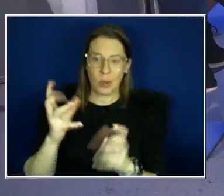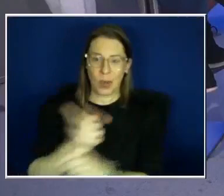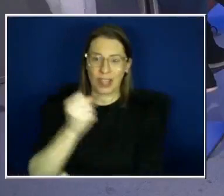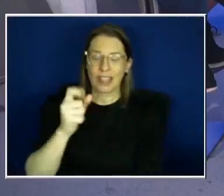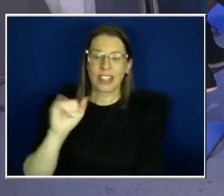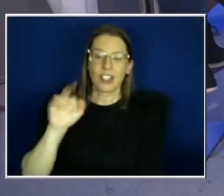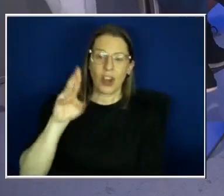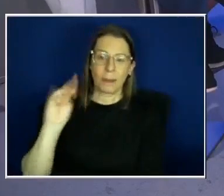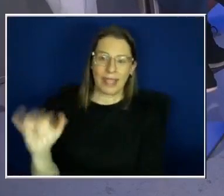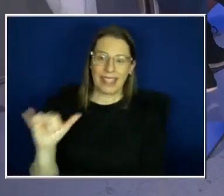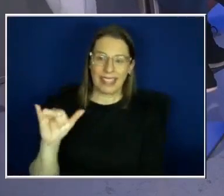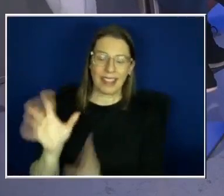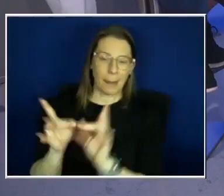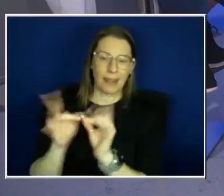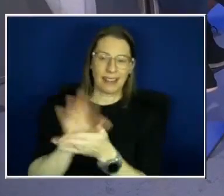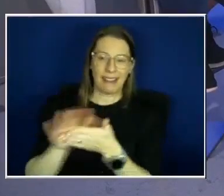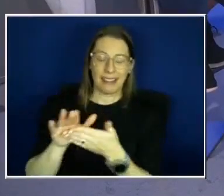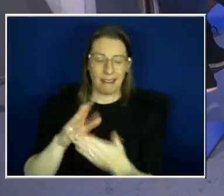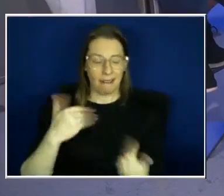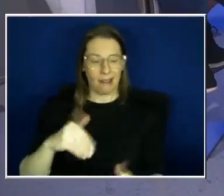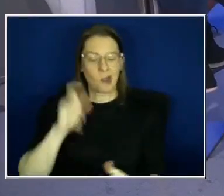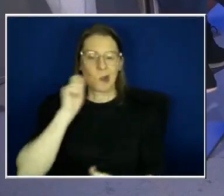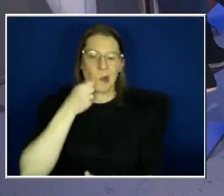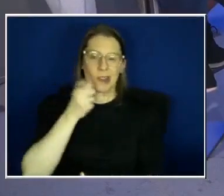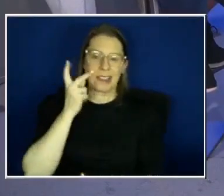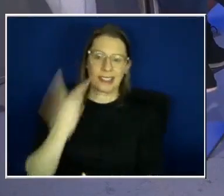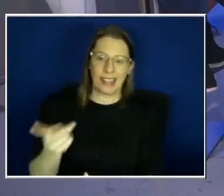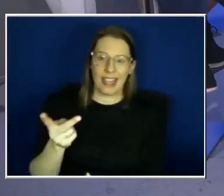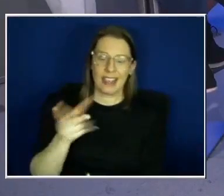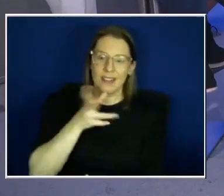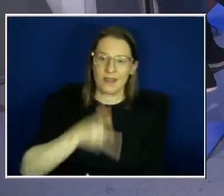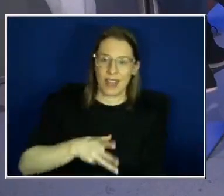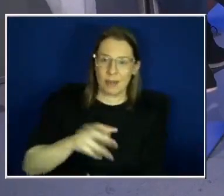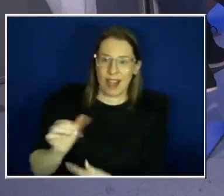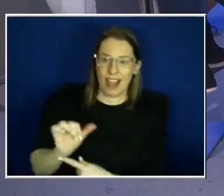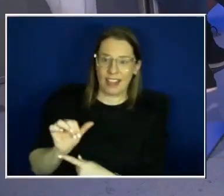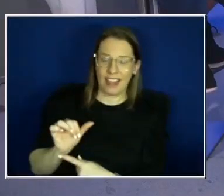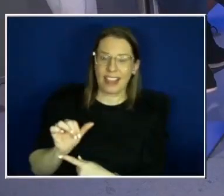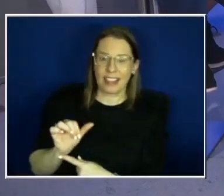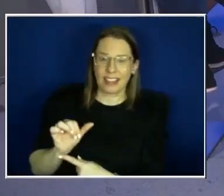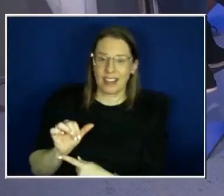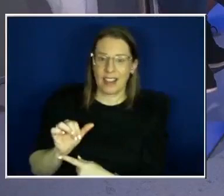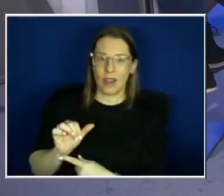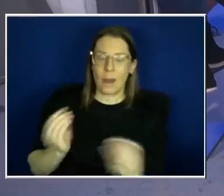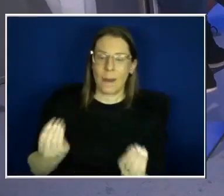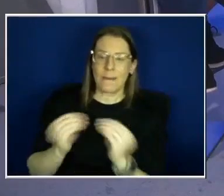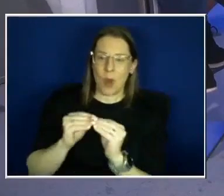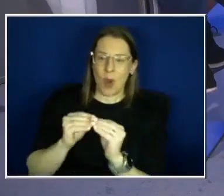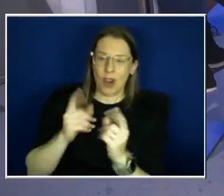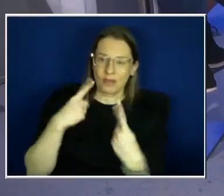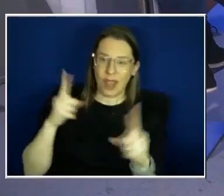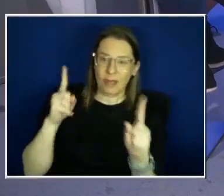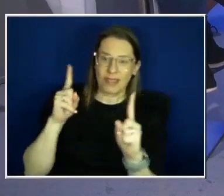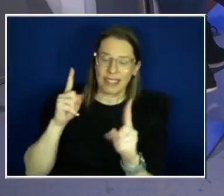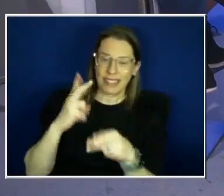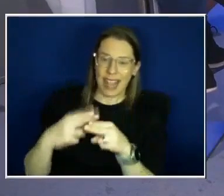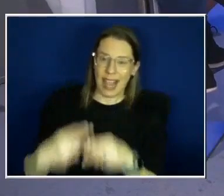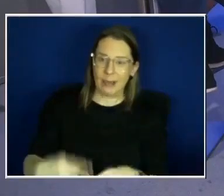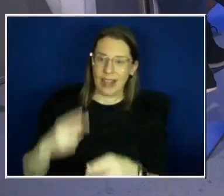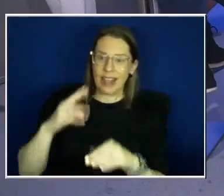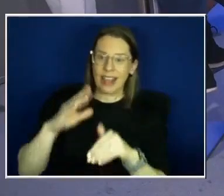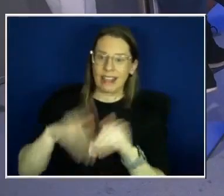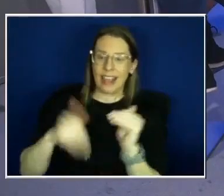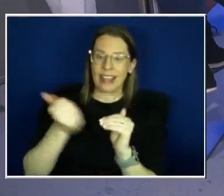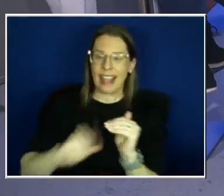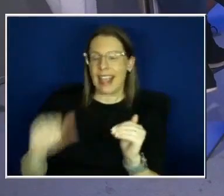cool to see that this generation of female athletes will likely produce a greater amount of household names in female athletics than any generation prior, and we're seeing